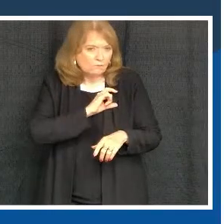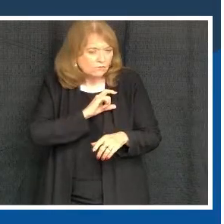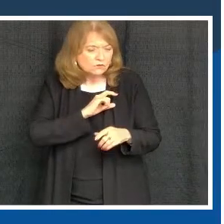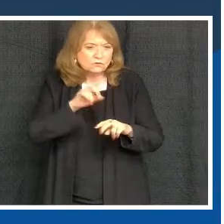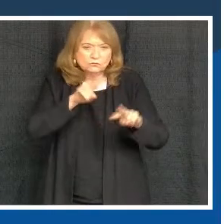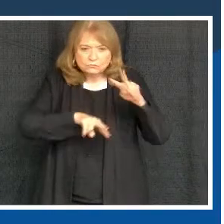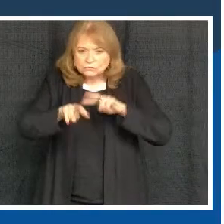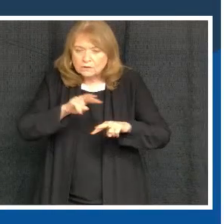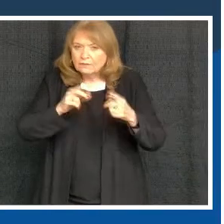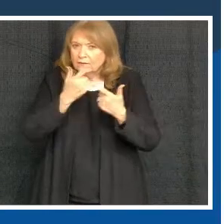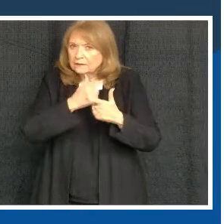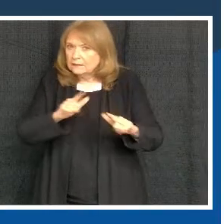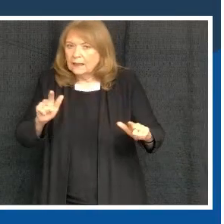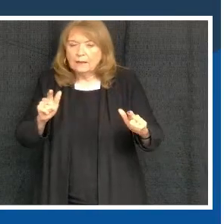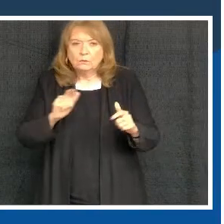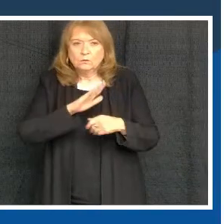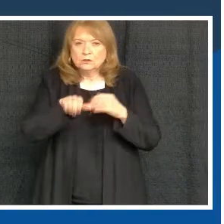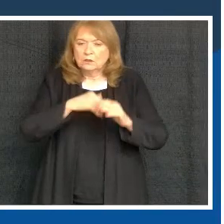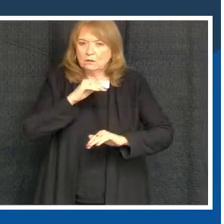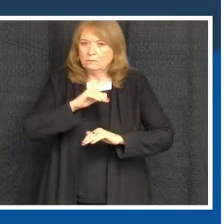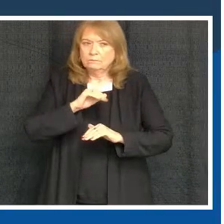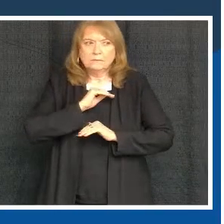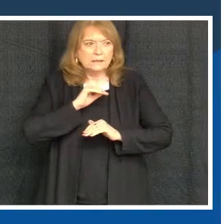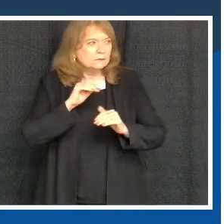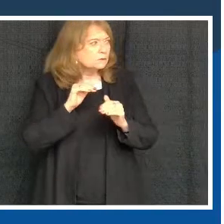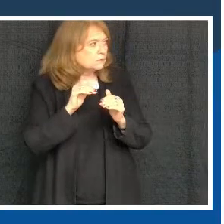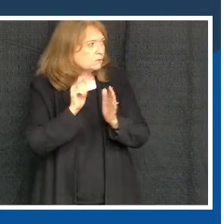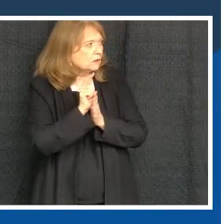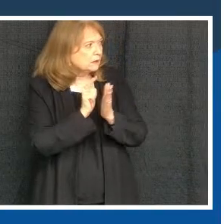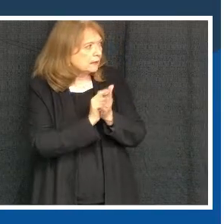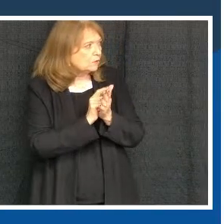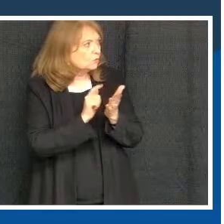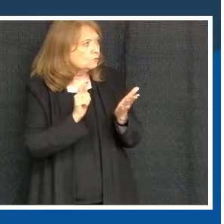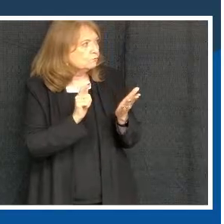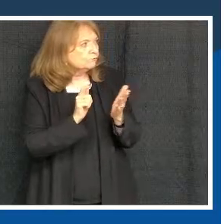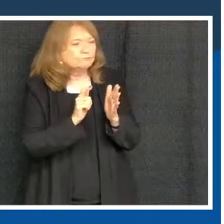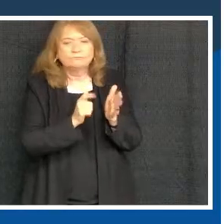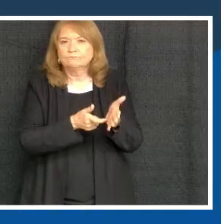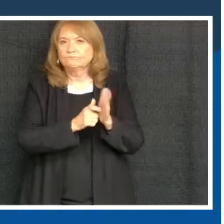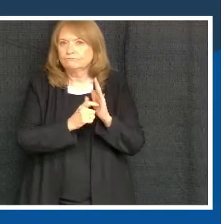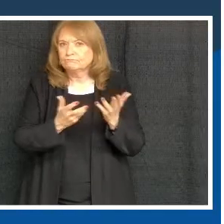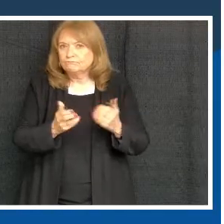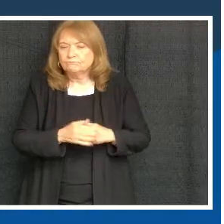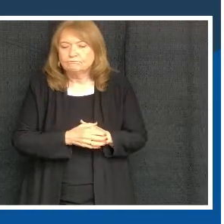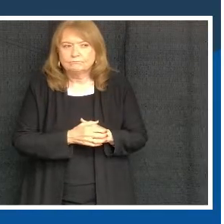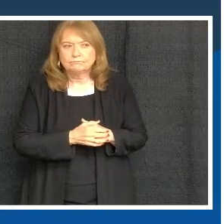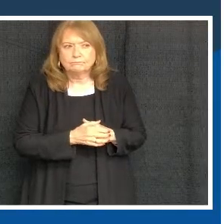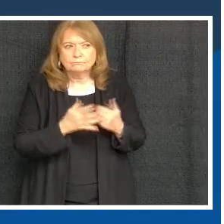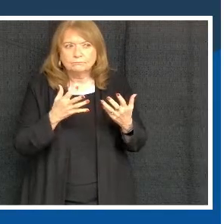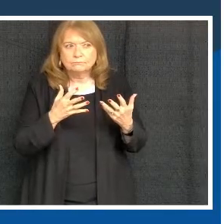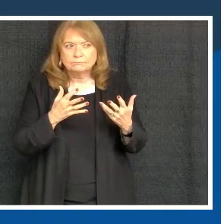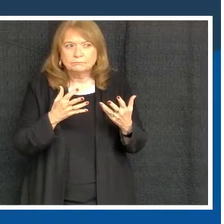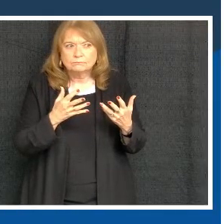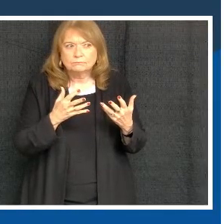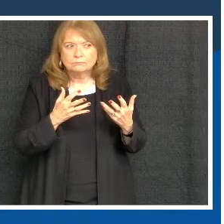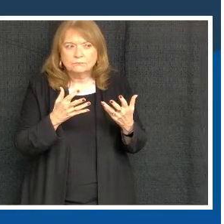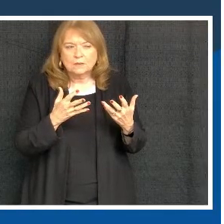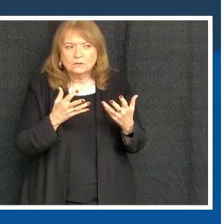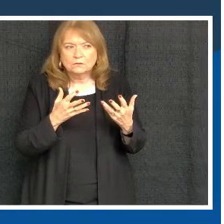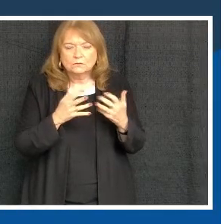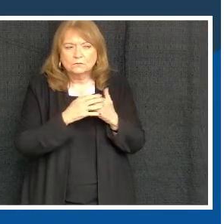the language all meets Chief of Police's standards on this. I knew someone was going to ask, so I